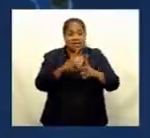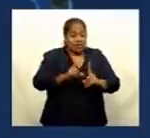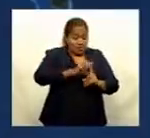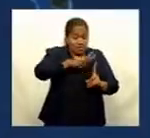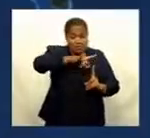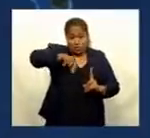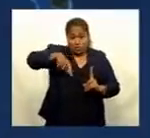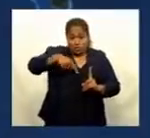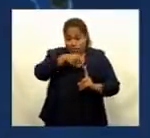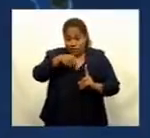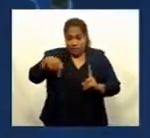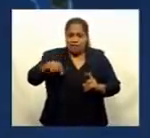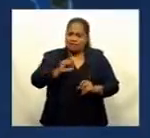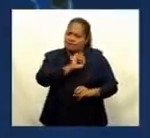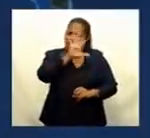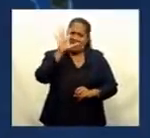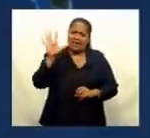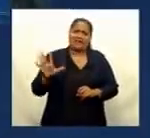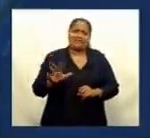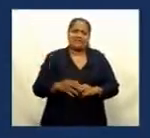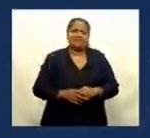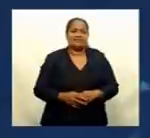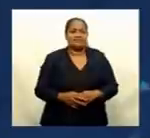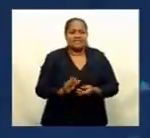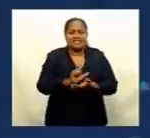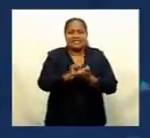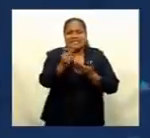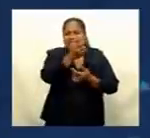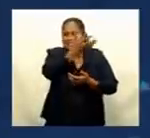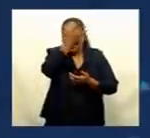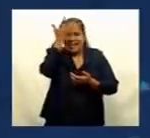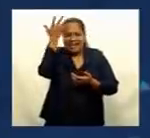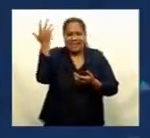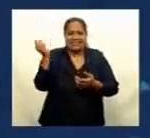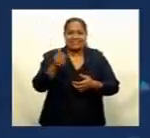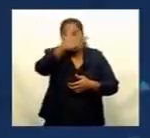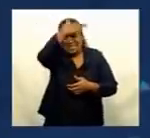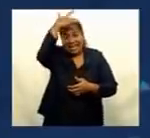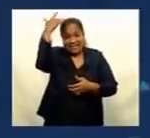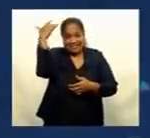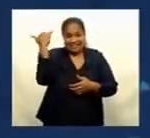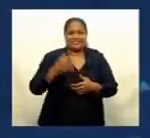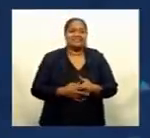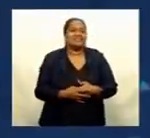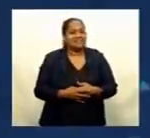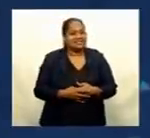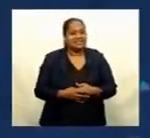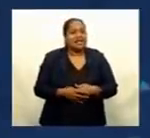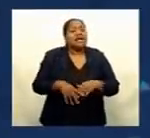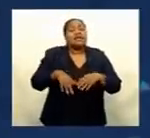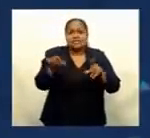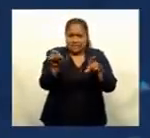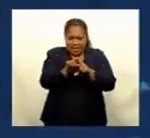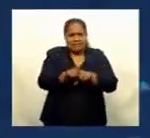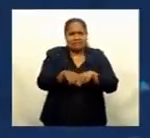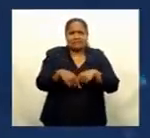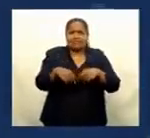to Suva, mostly fine conditions with clear skies as well. Similar conditions were experienced in the Northern